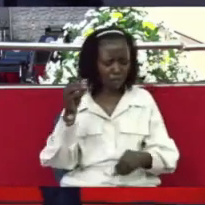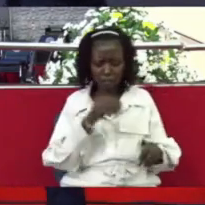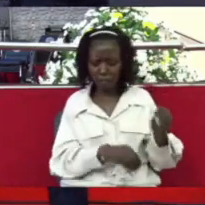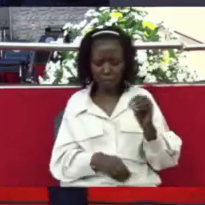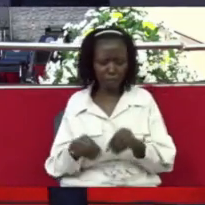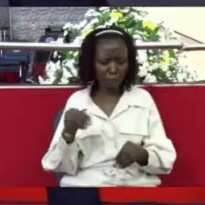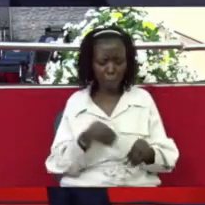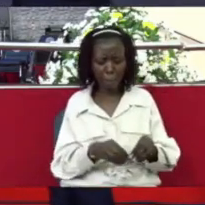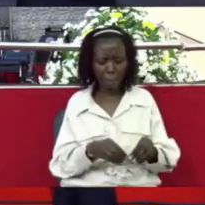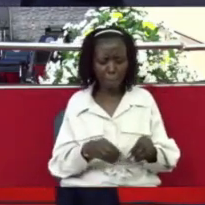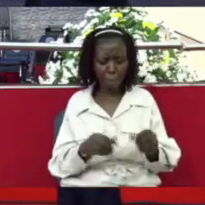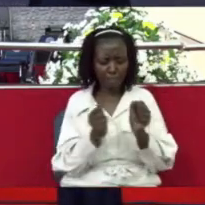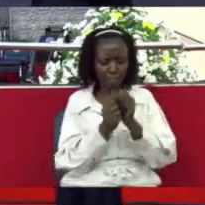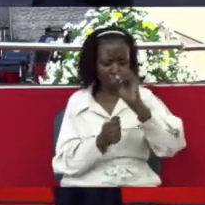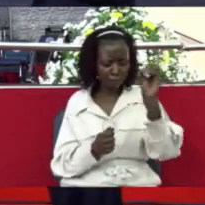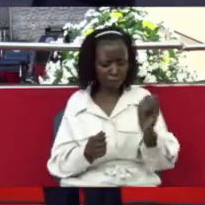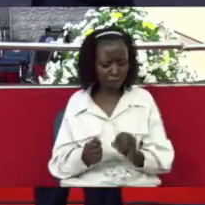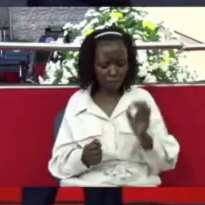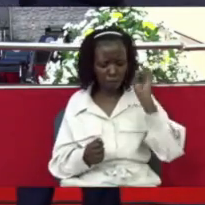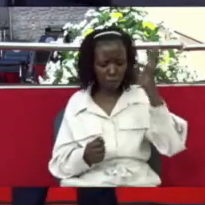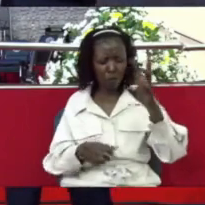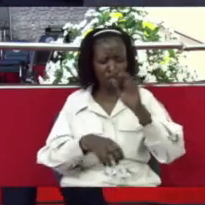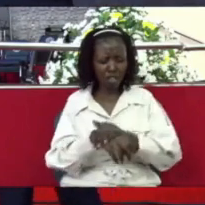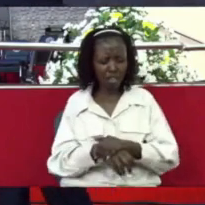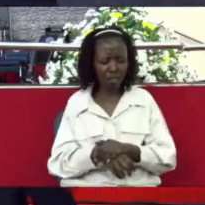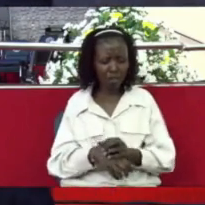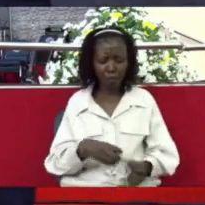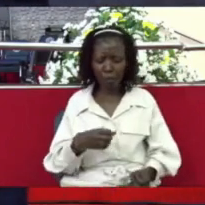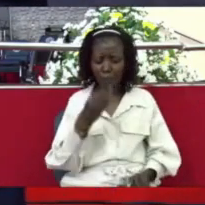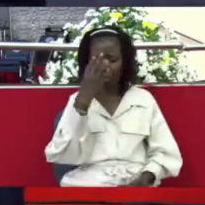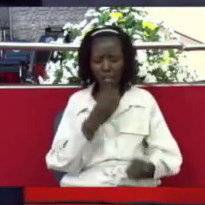tithe will have received their miracle breakthrough.